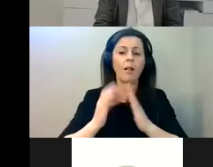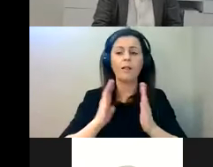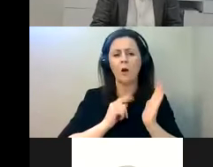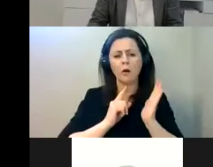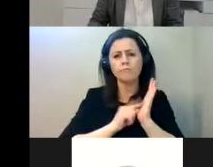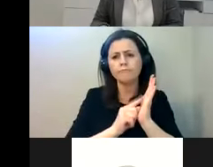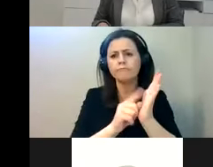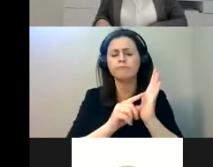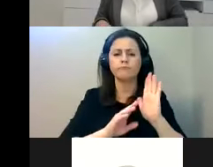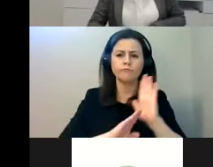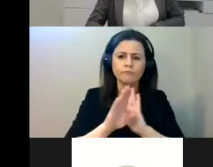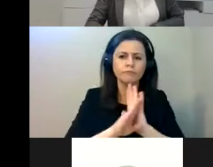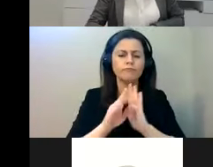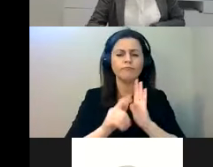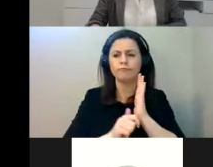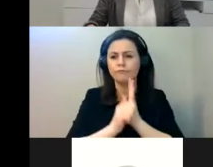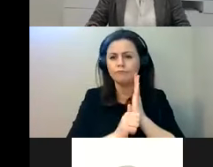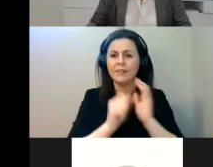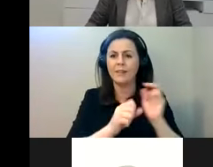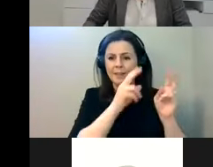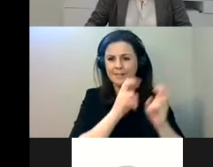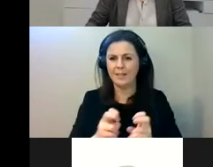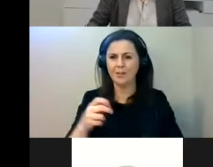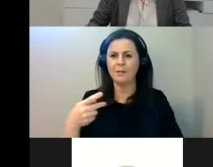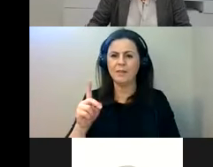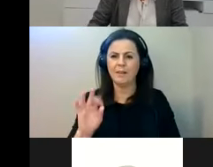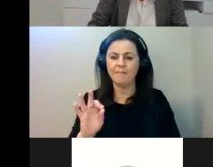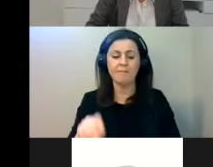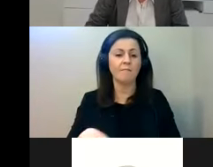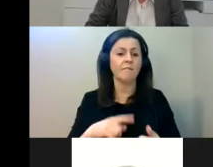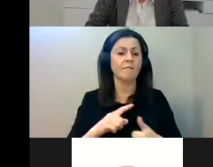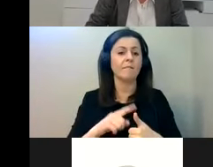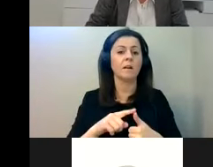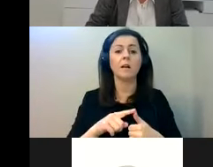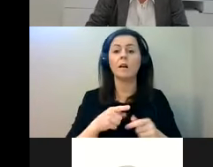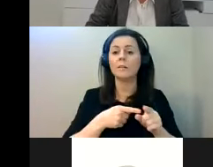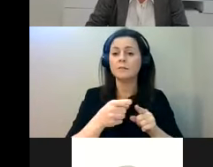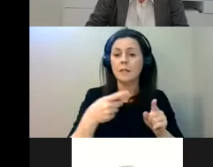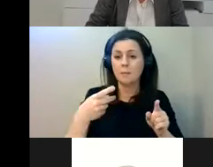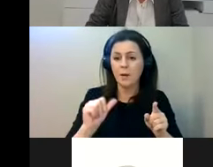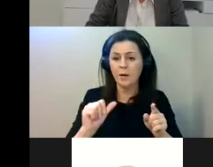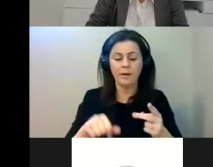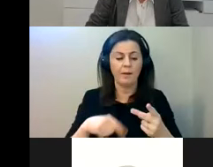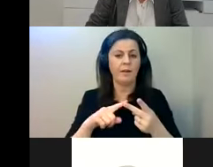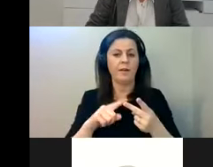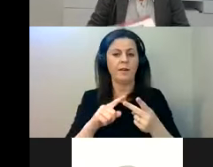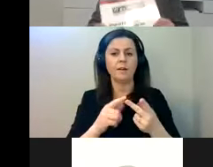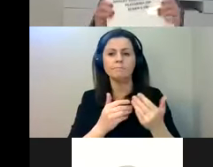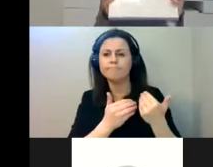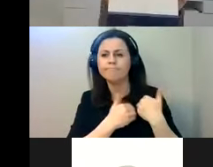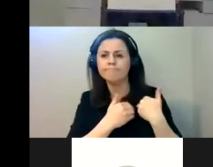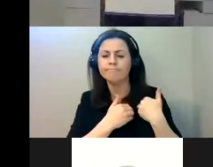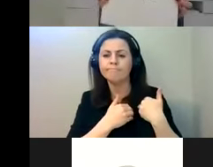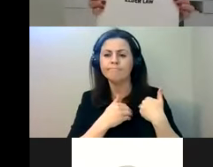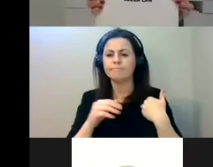So those include books on powers of attorney and on fiduciary accounting, and our most recent